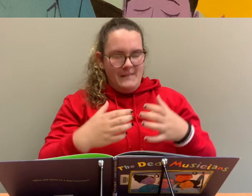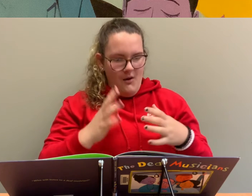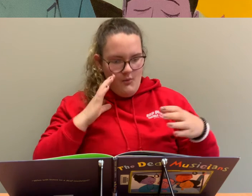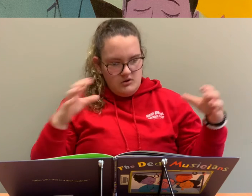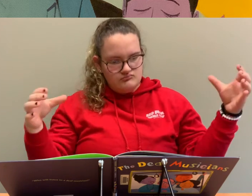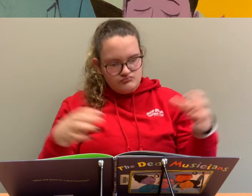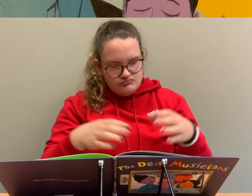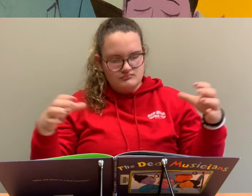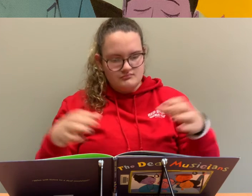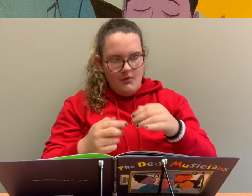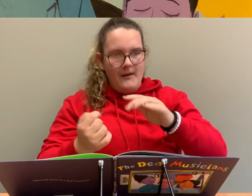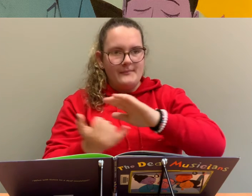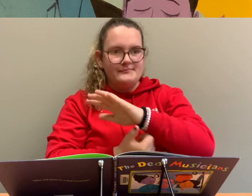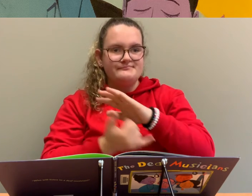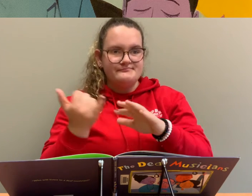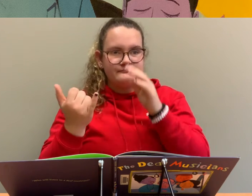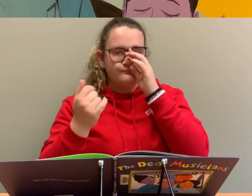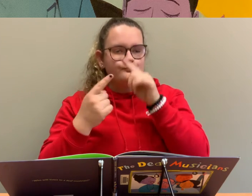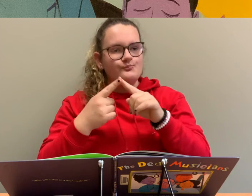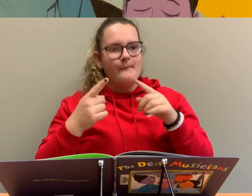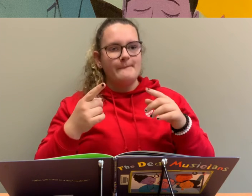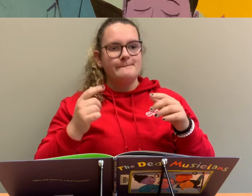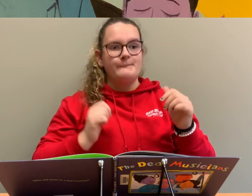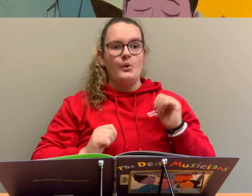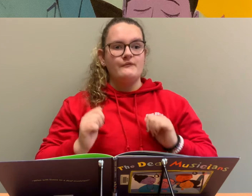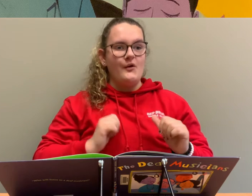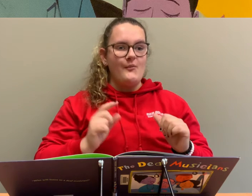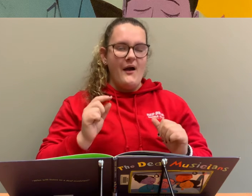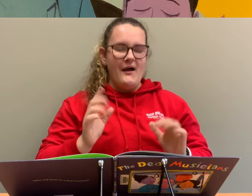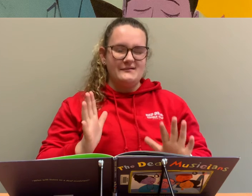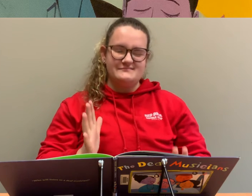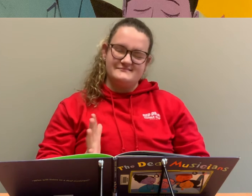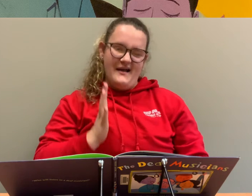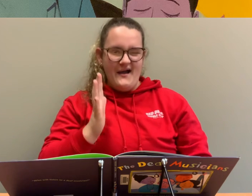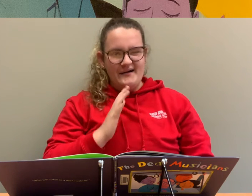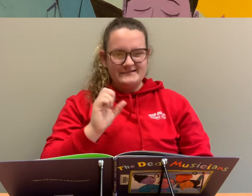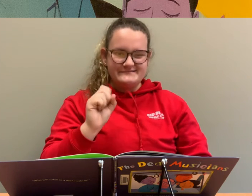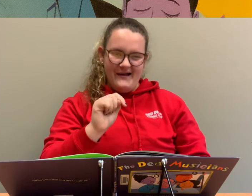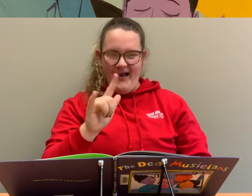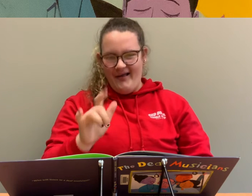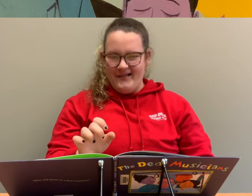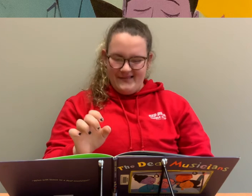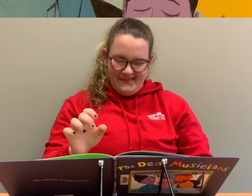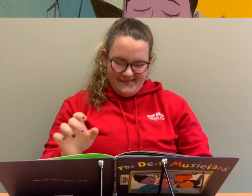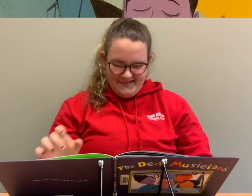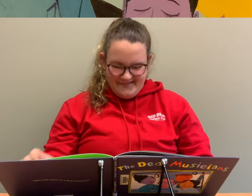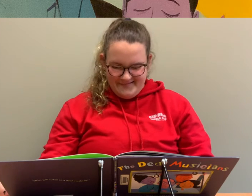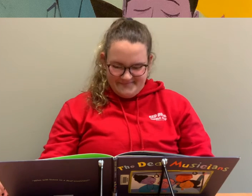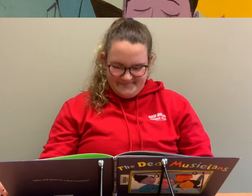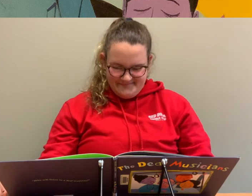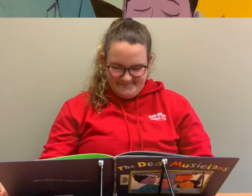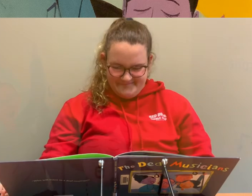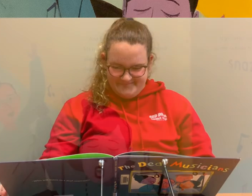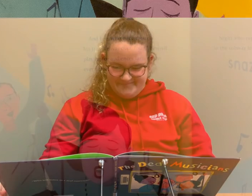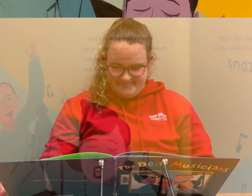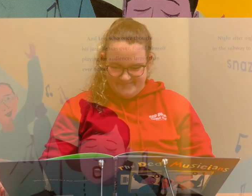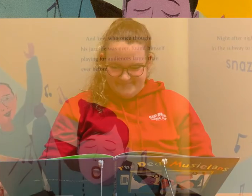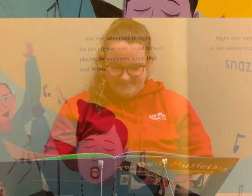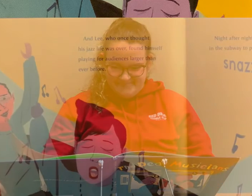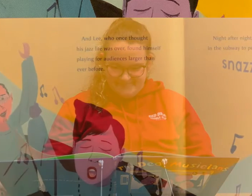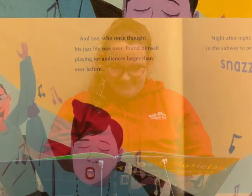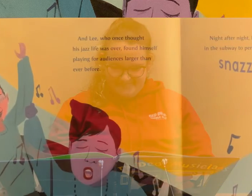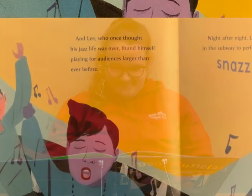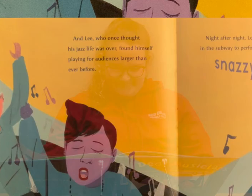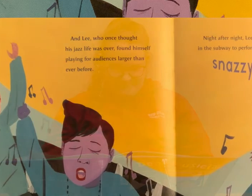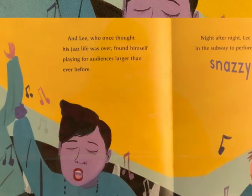Every night, Lee and his band would get together on the subway to perform their